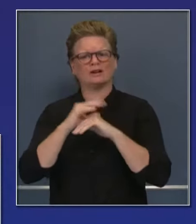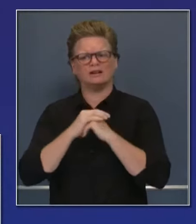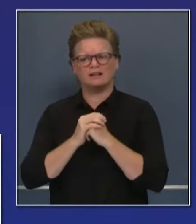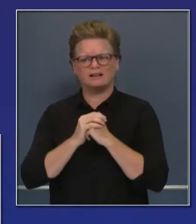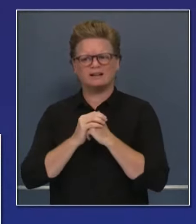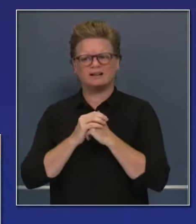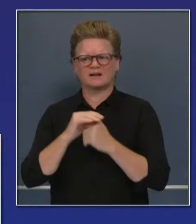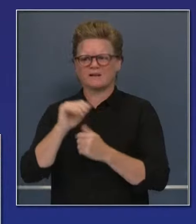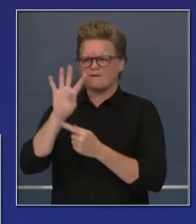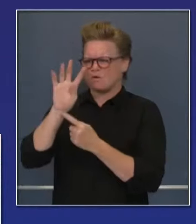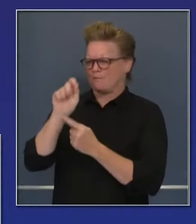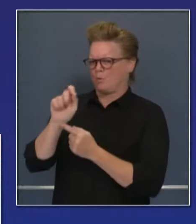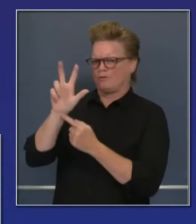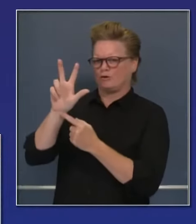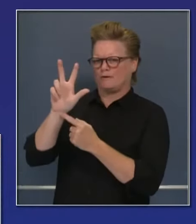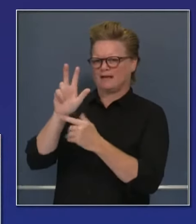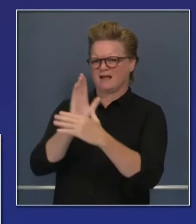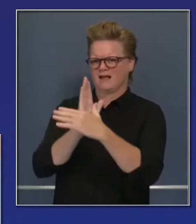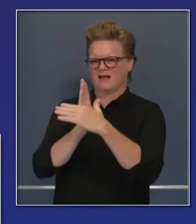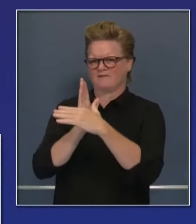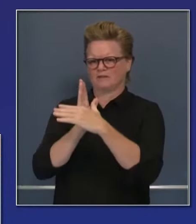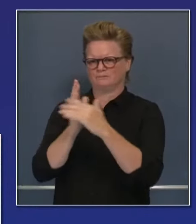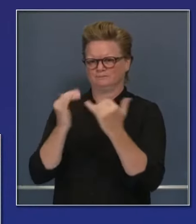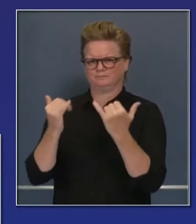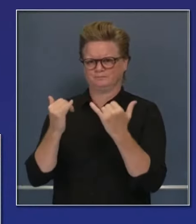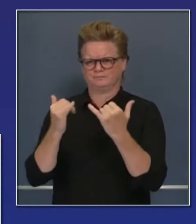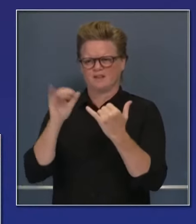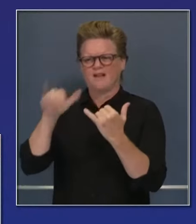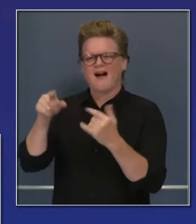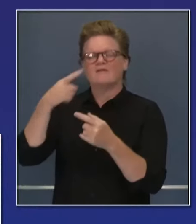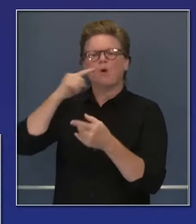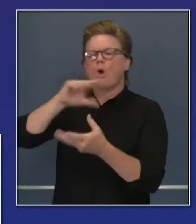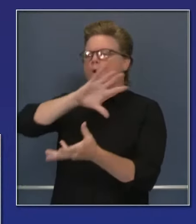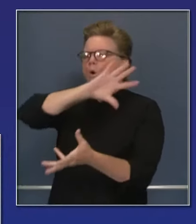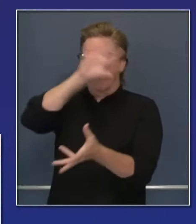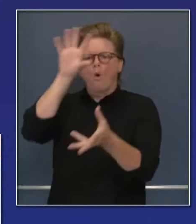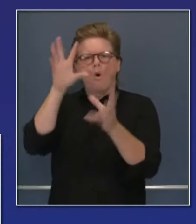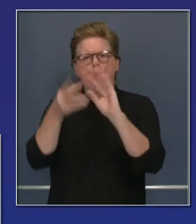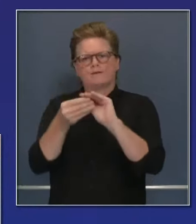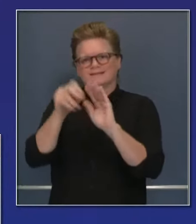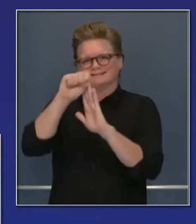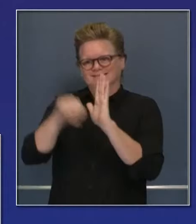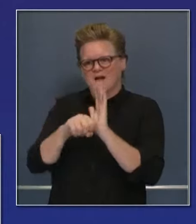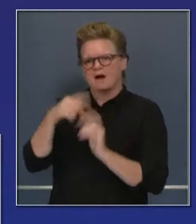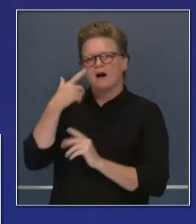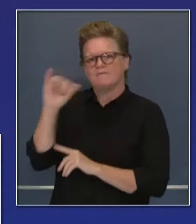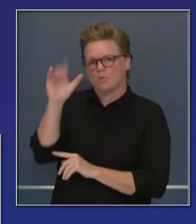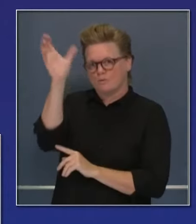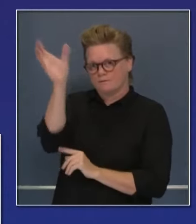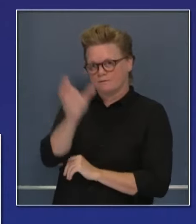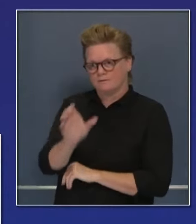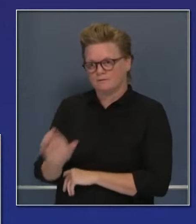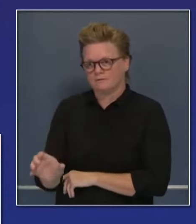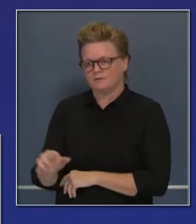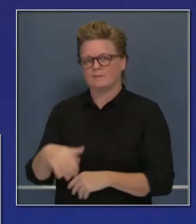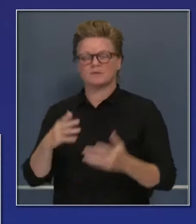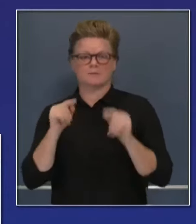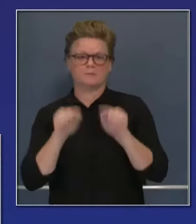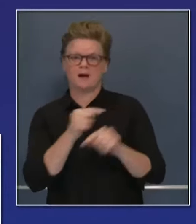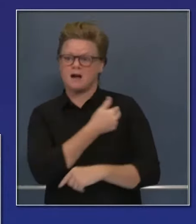are numbers in the aggregate statewide. Hospitalizations in the aggregate statewide have dropped